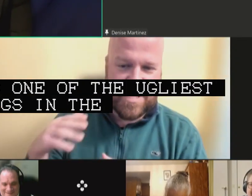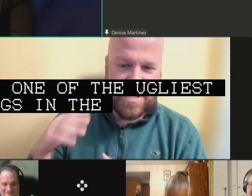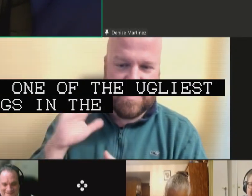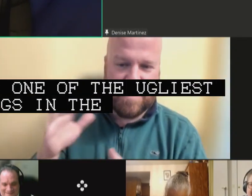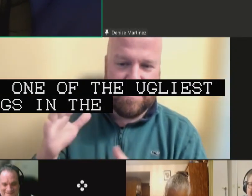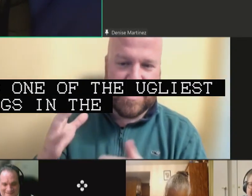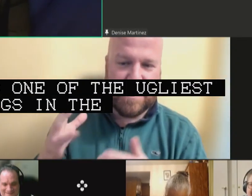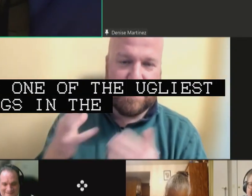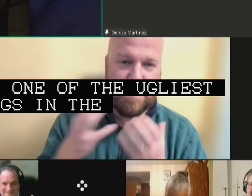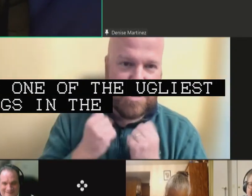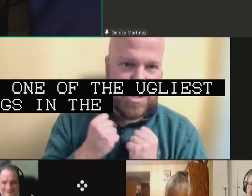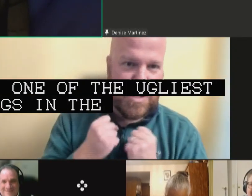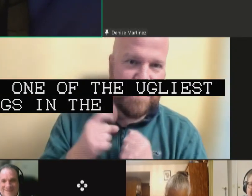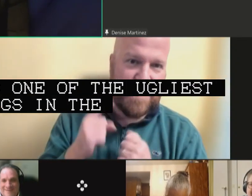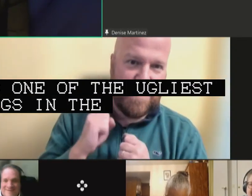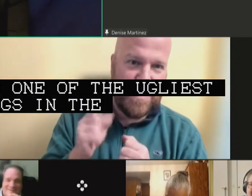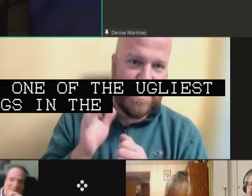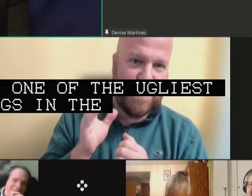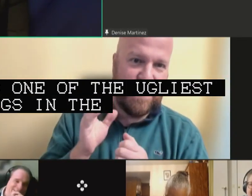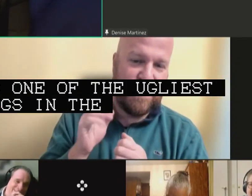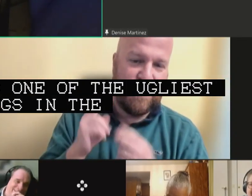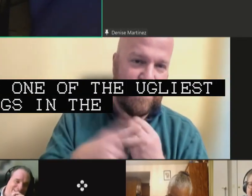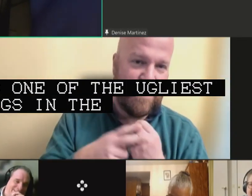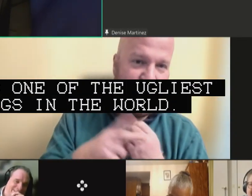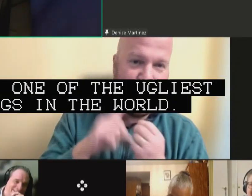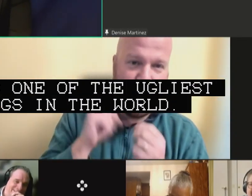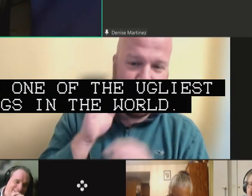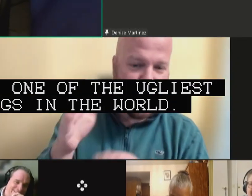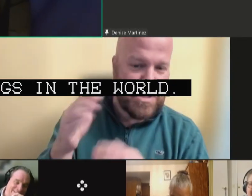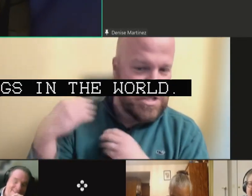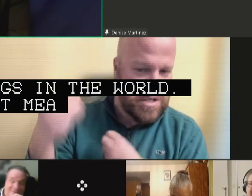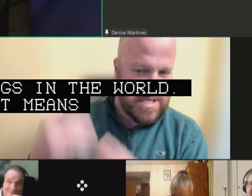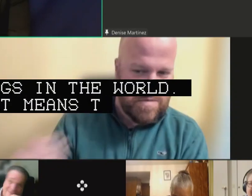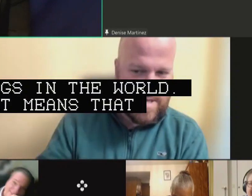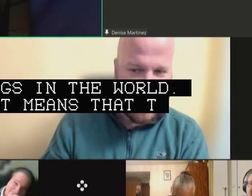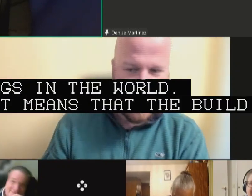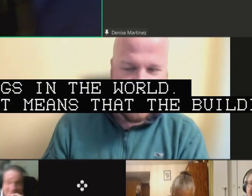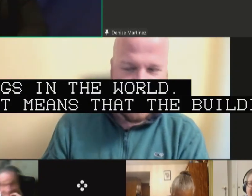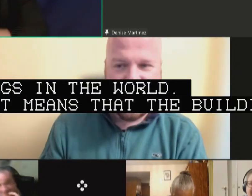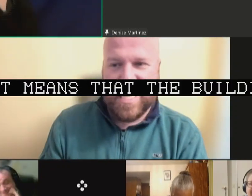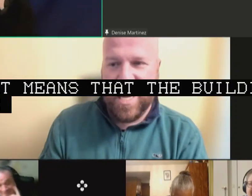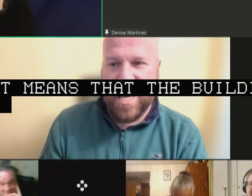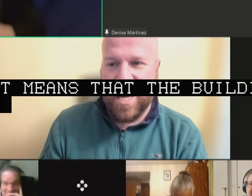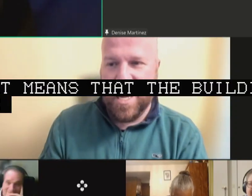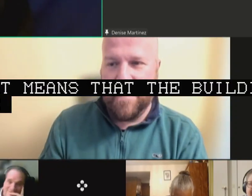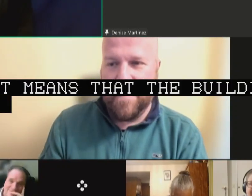stamp, that means that the building will be preserved for future generations.